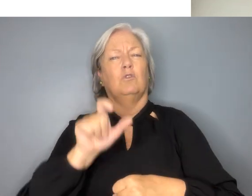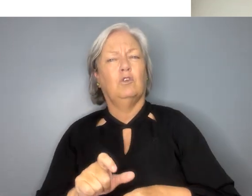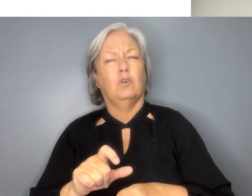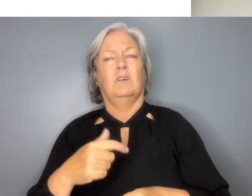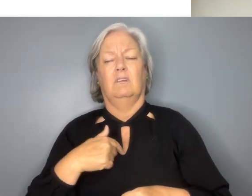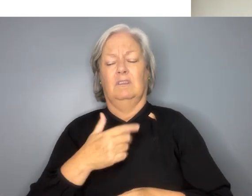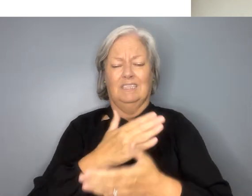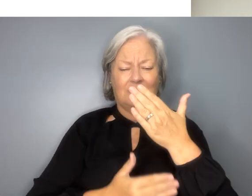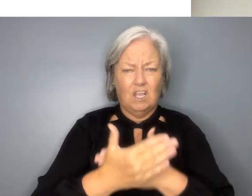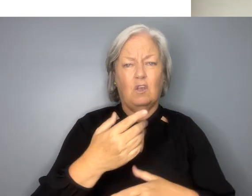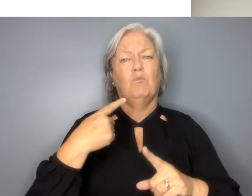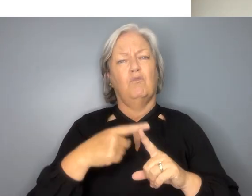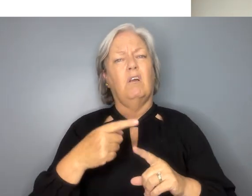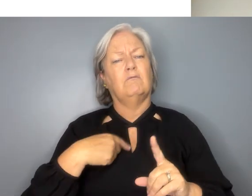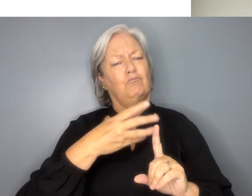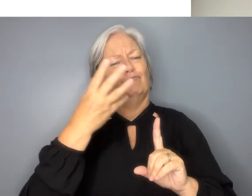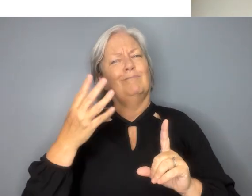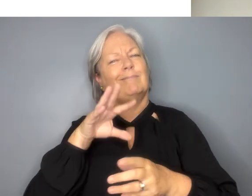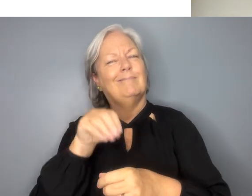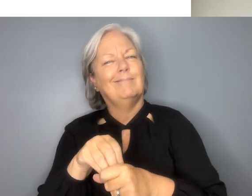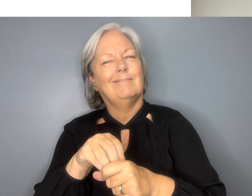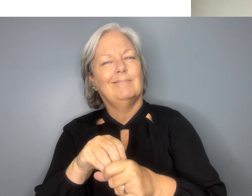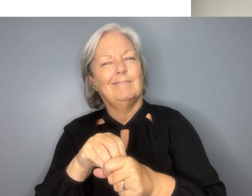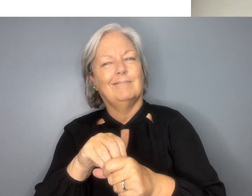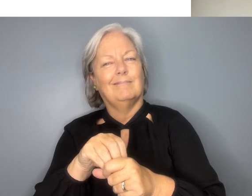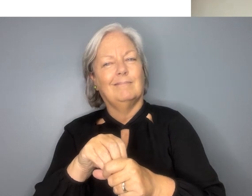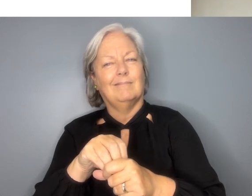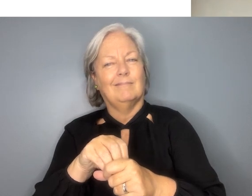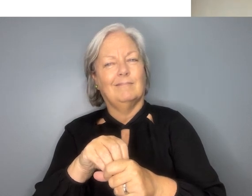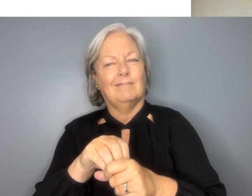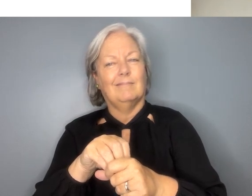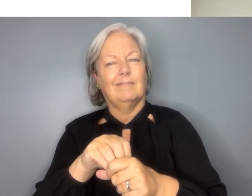disabled and who are queer. And I think